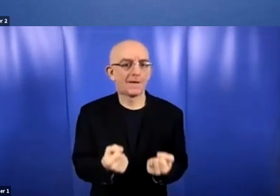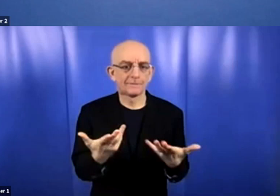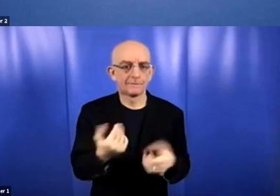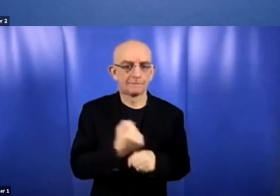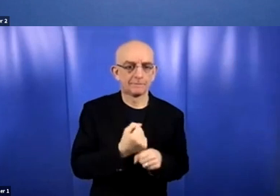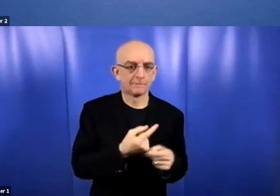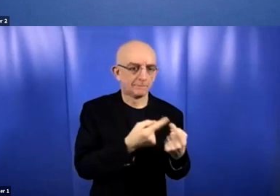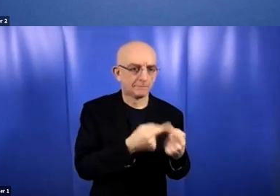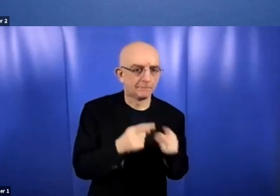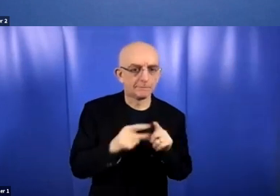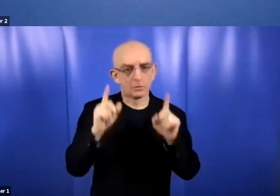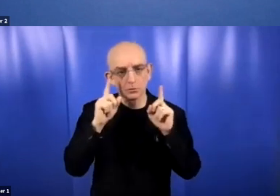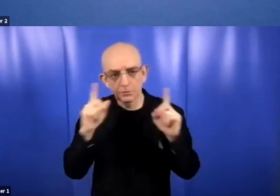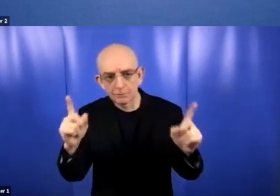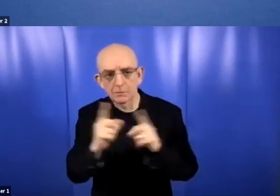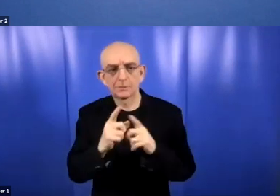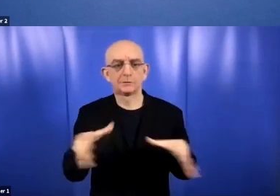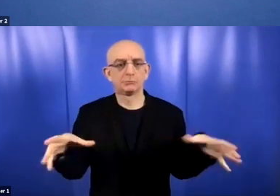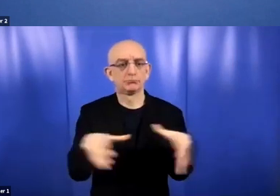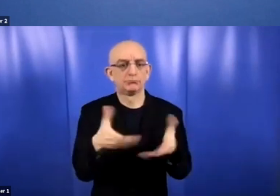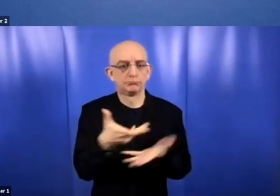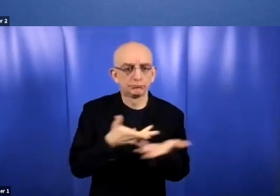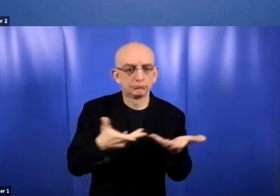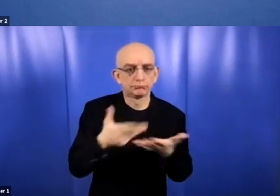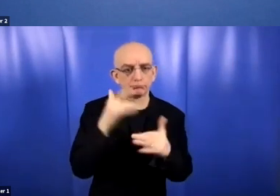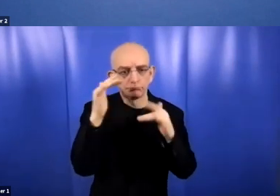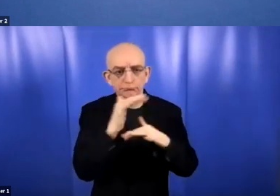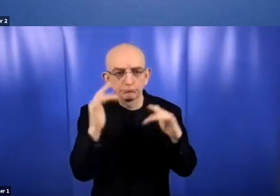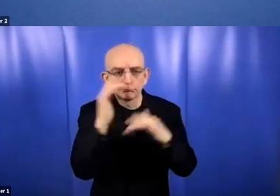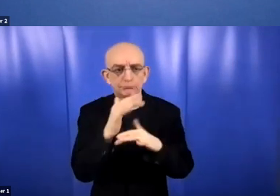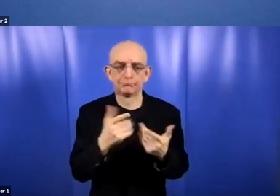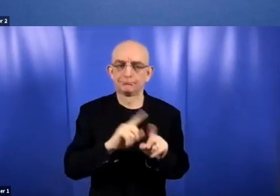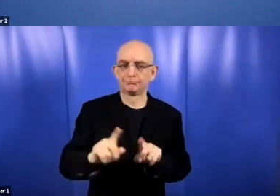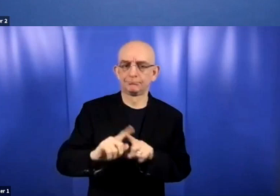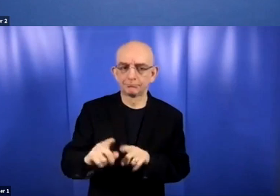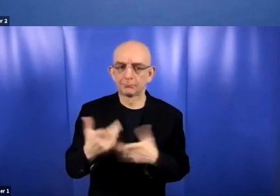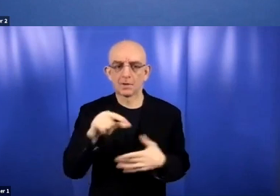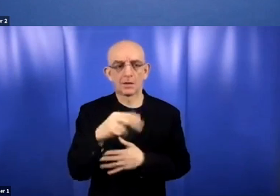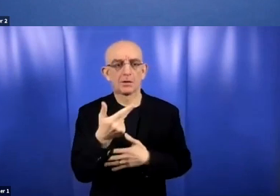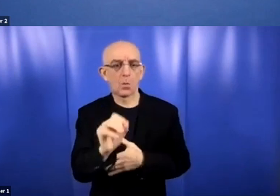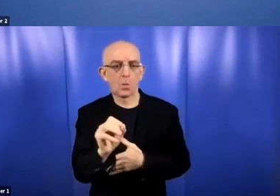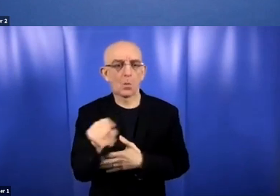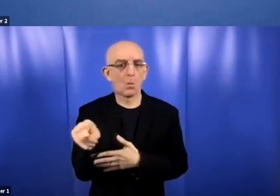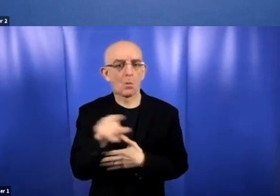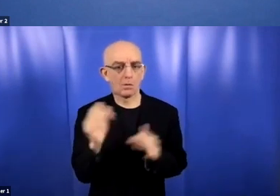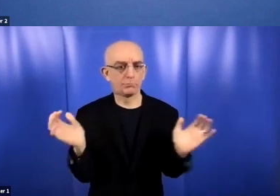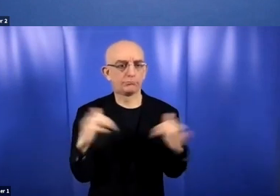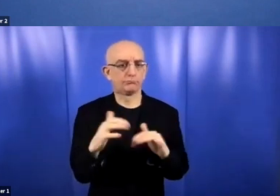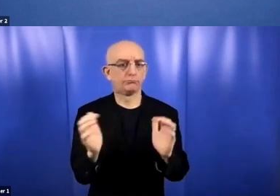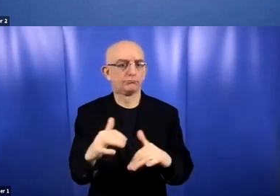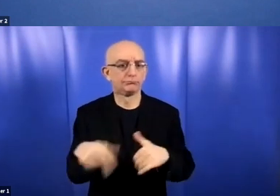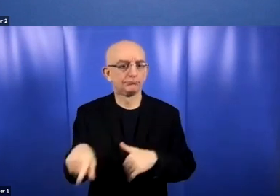indicators? And they have now tested that for more than 2 years. It's in its 3rd year of implementation. And so are developing a new data